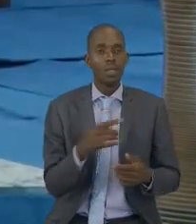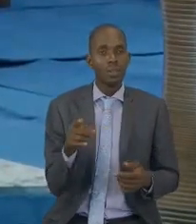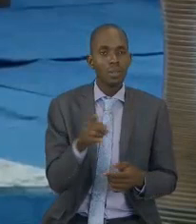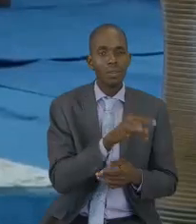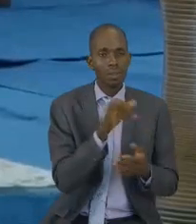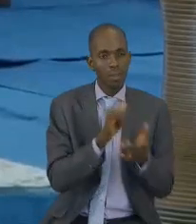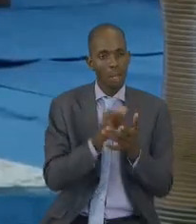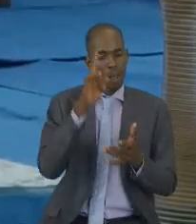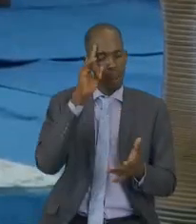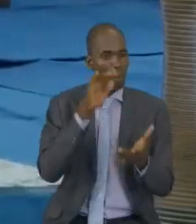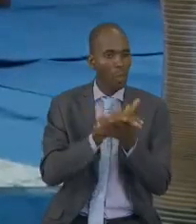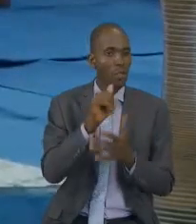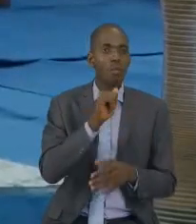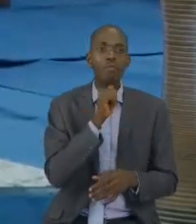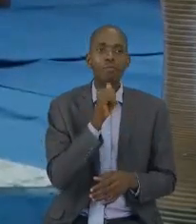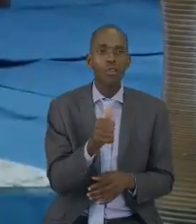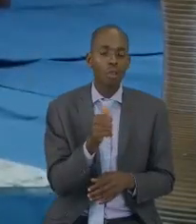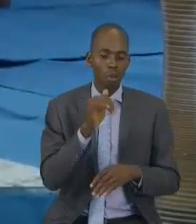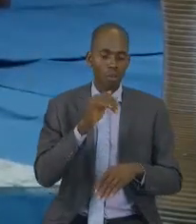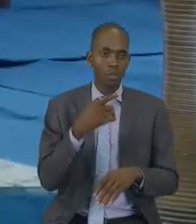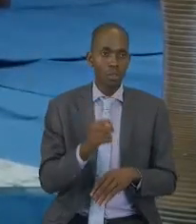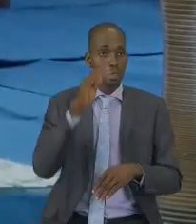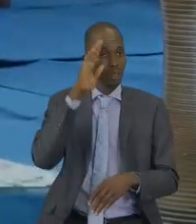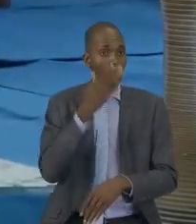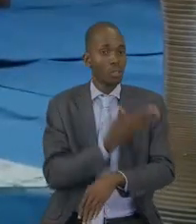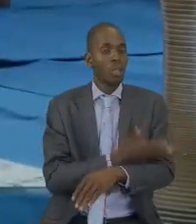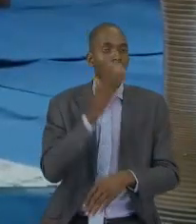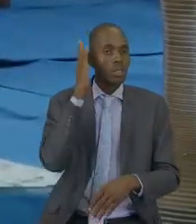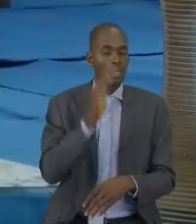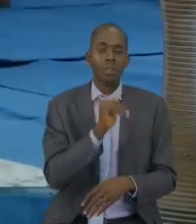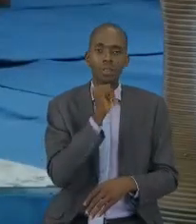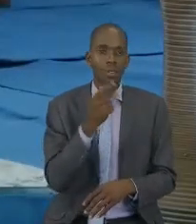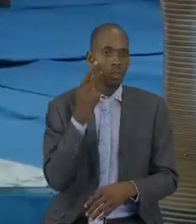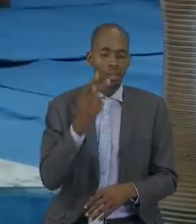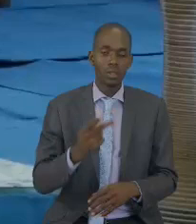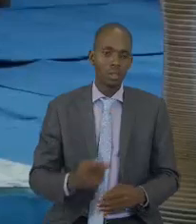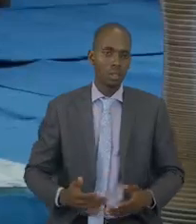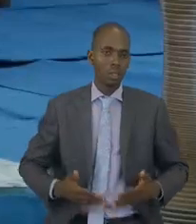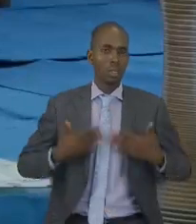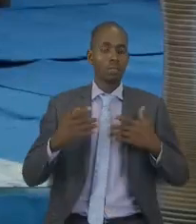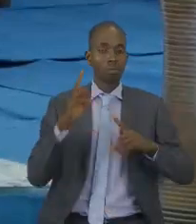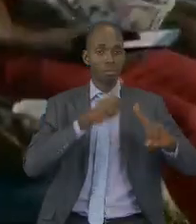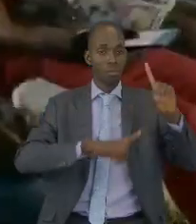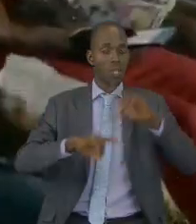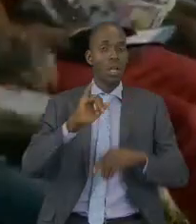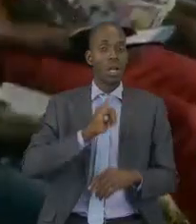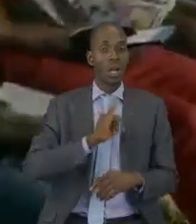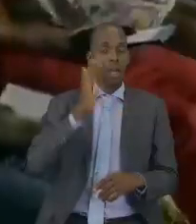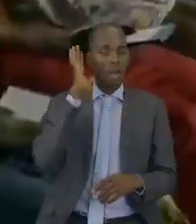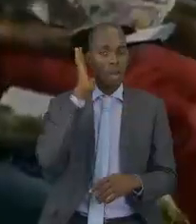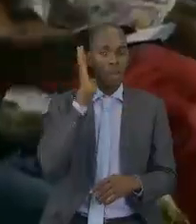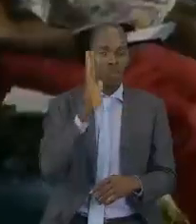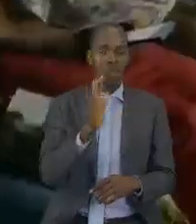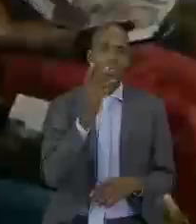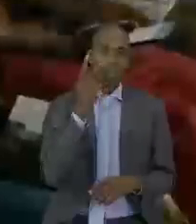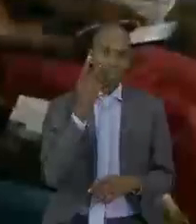not on the Son shall not see life. I will see life.